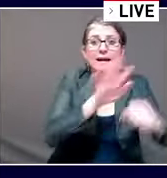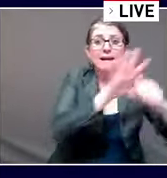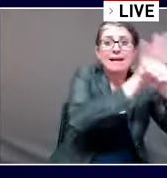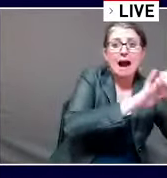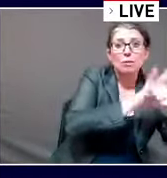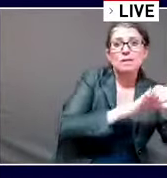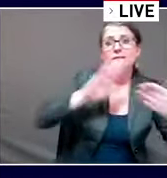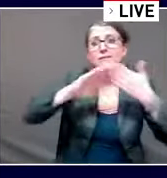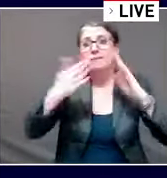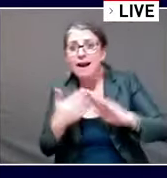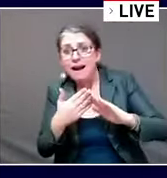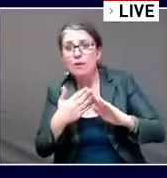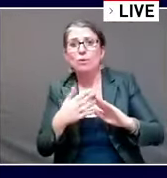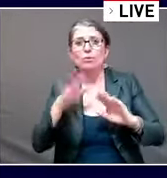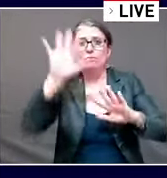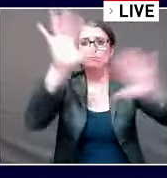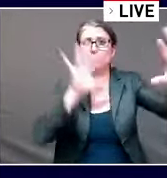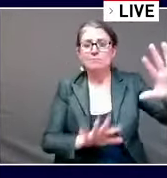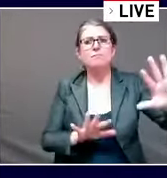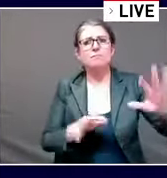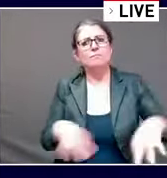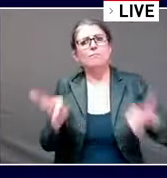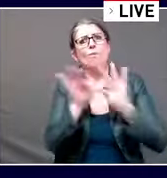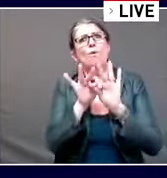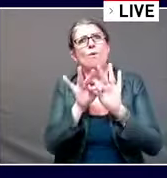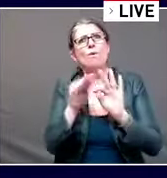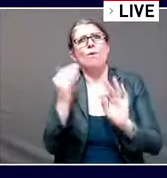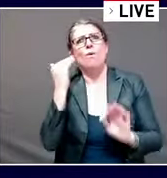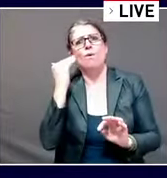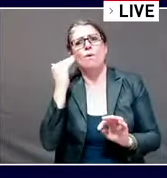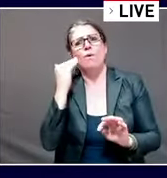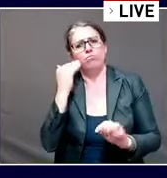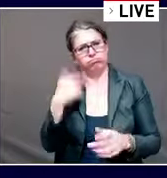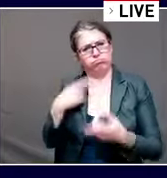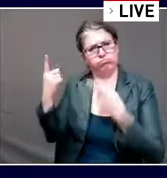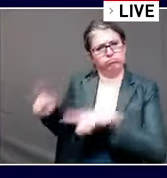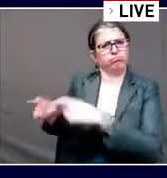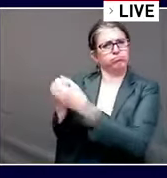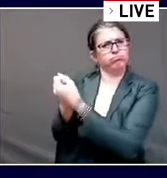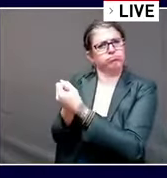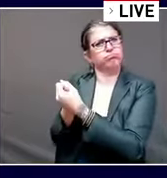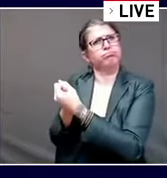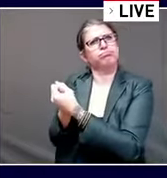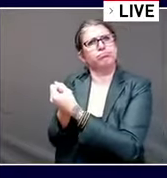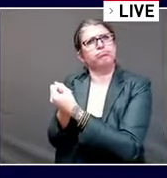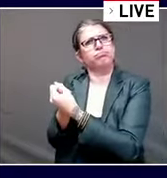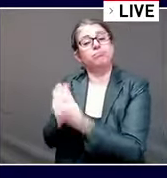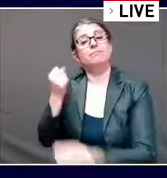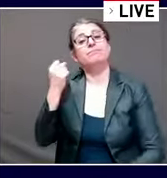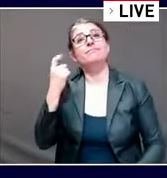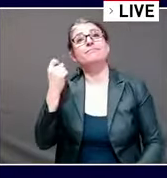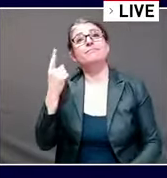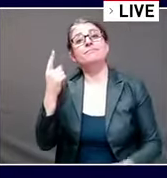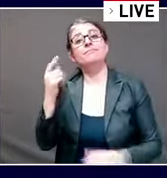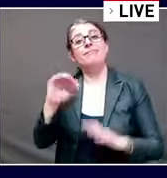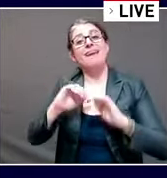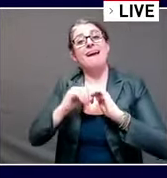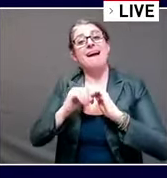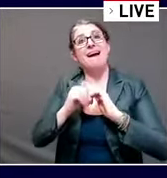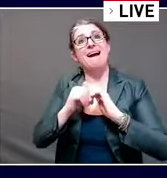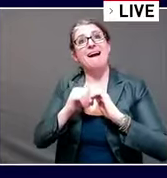So that's data that I want, but we want to make sure we're being careful with respect to how and under what conditions we share it with the